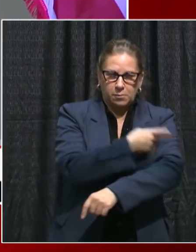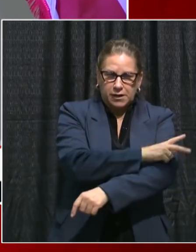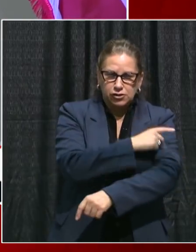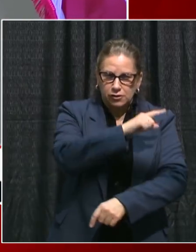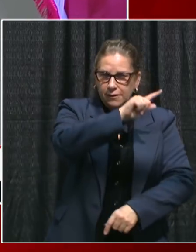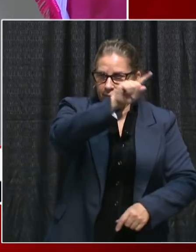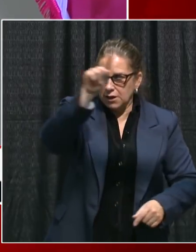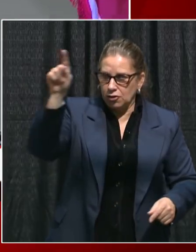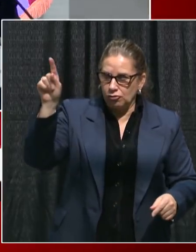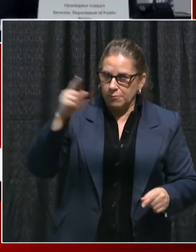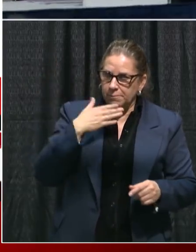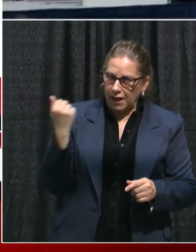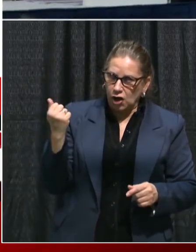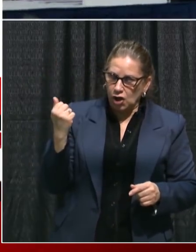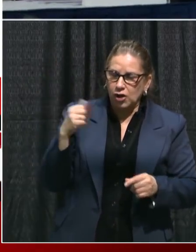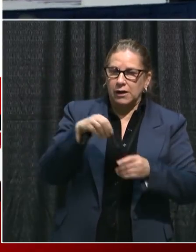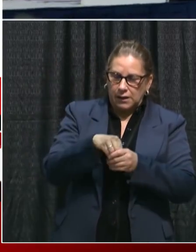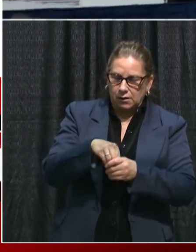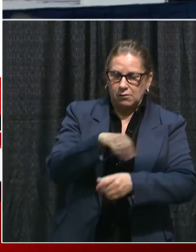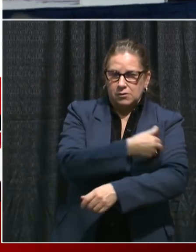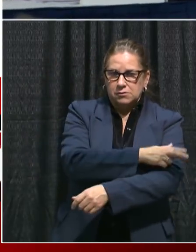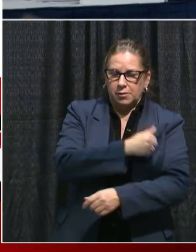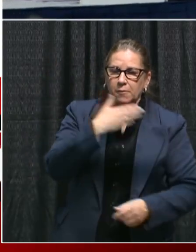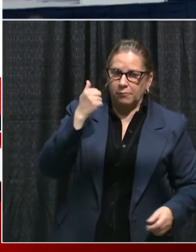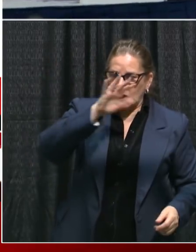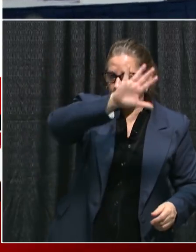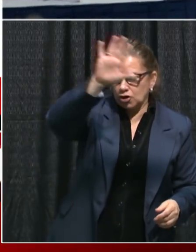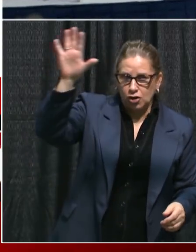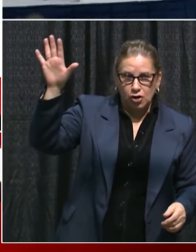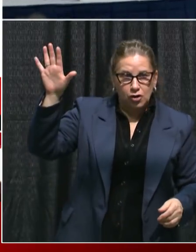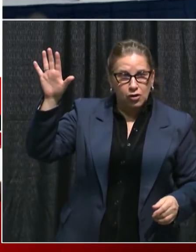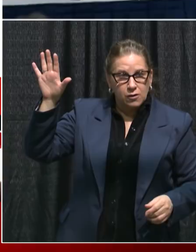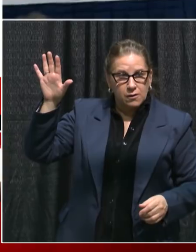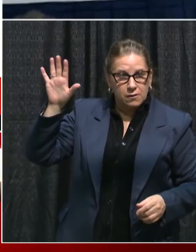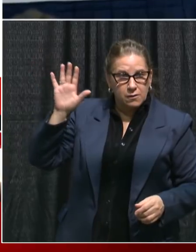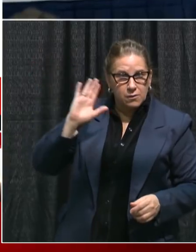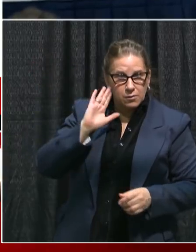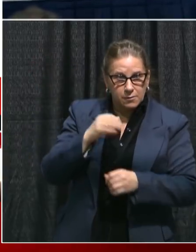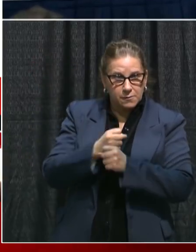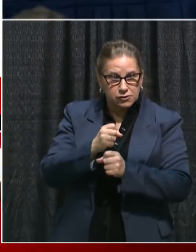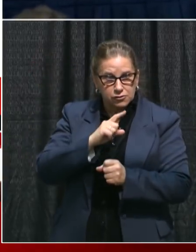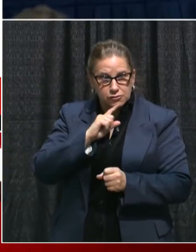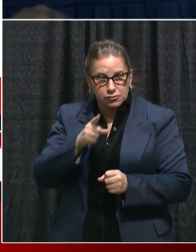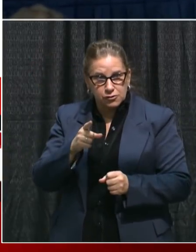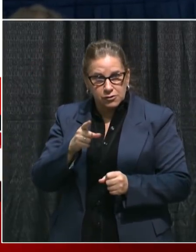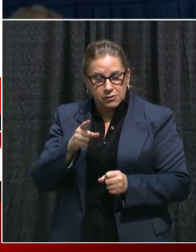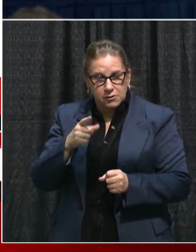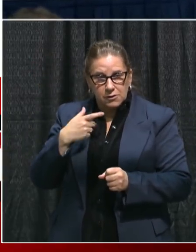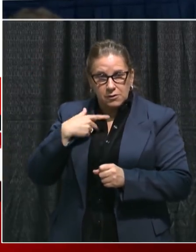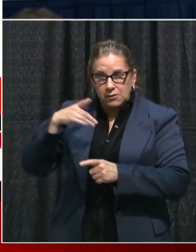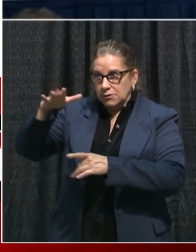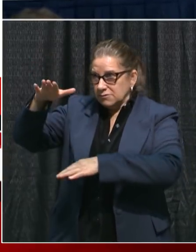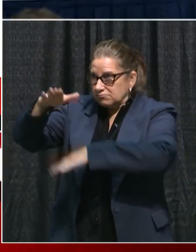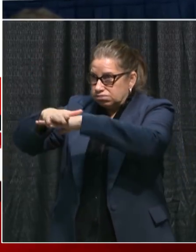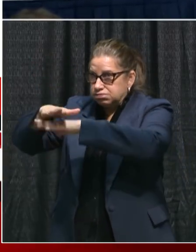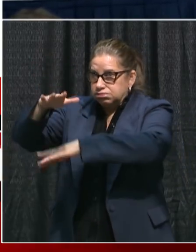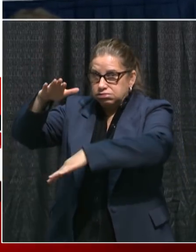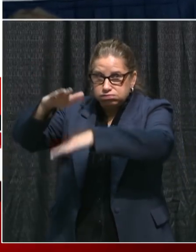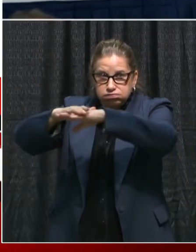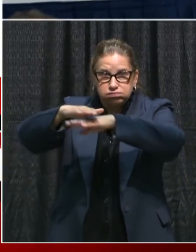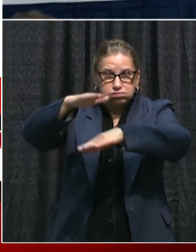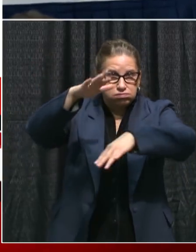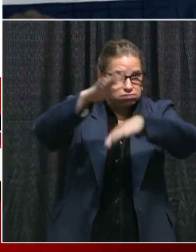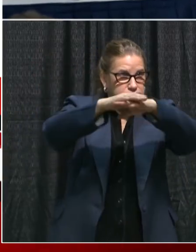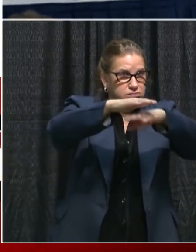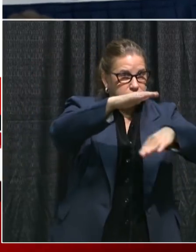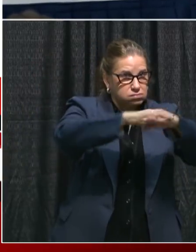inside the four walls of the hospital. So we are going to ensure that we use the maximum we can of hospital space, and then we